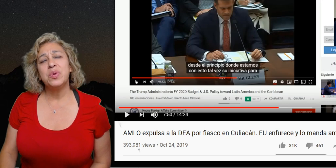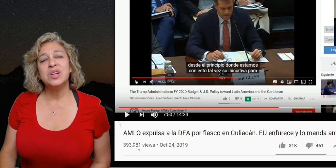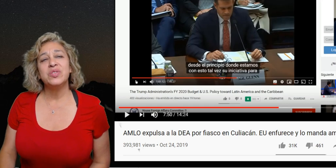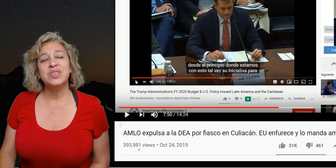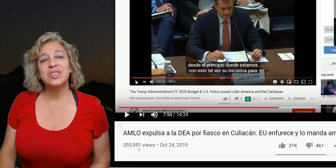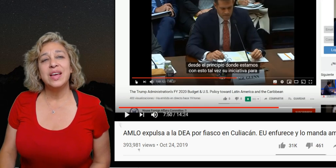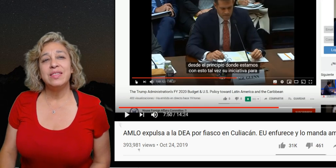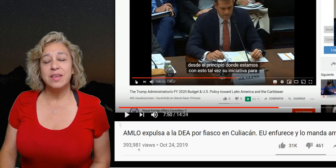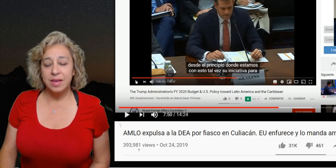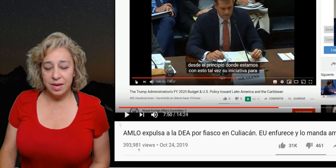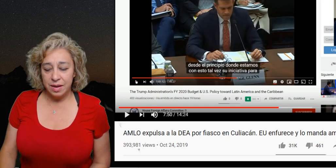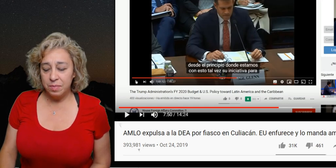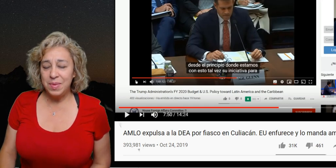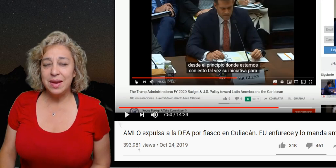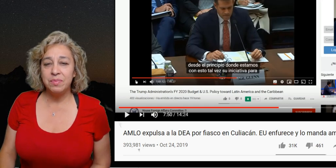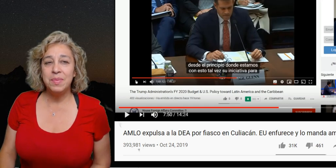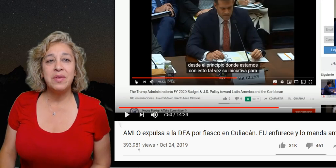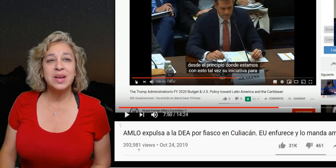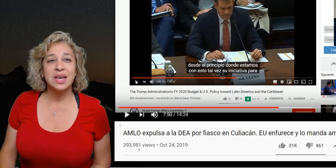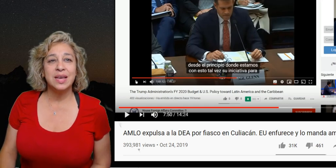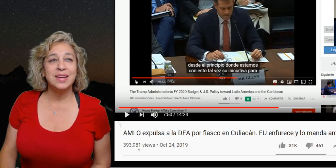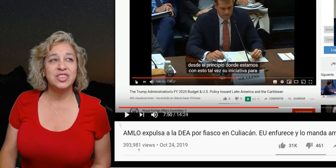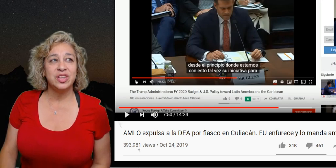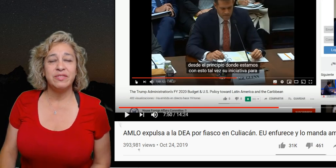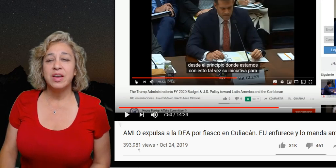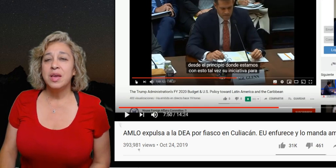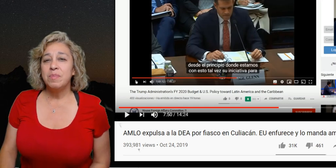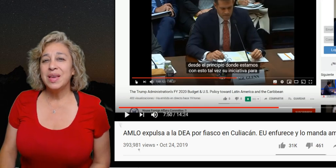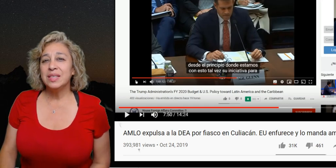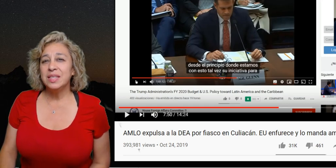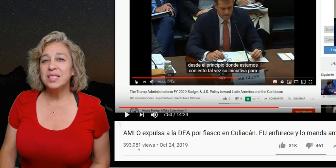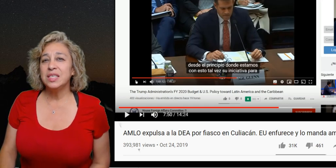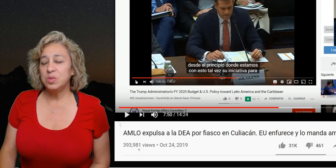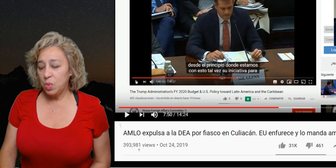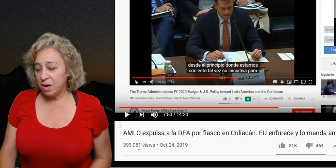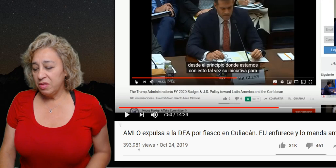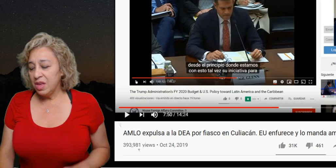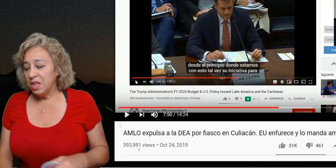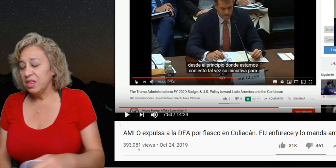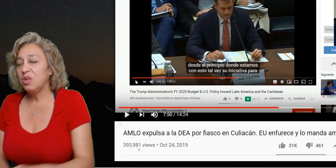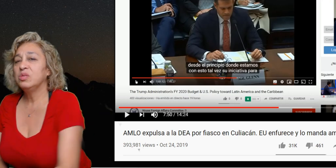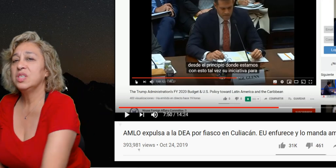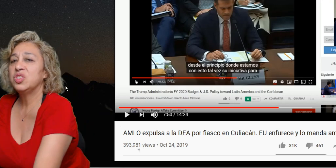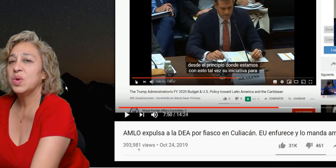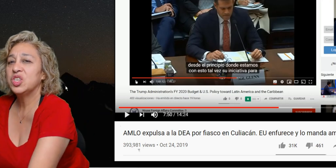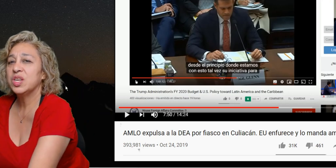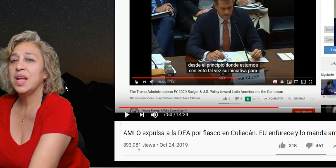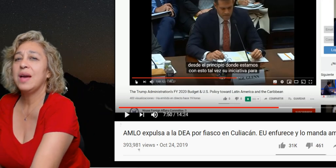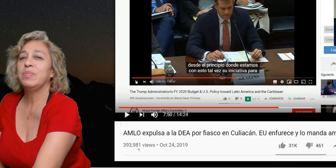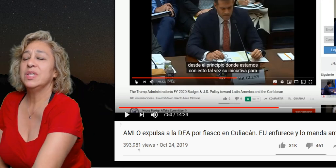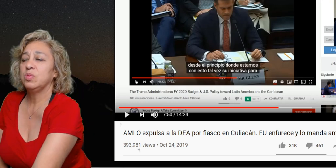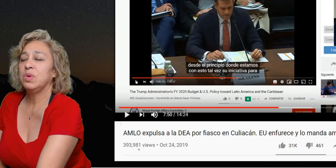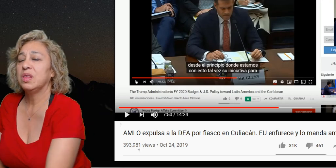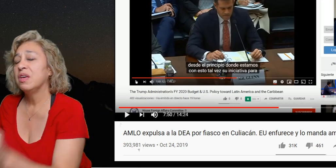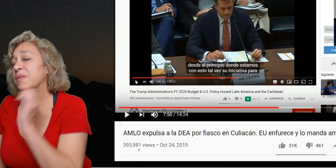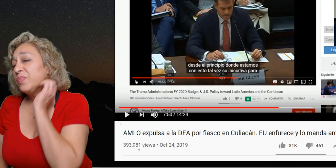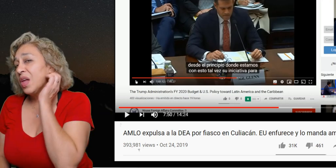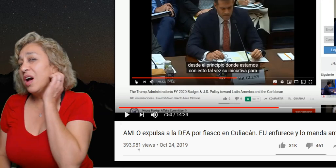very important to understand the Mérida initiative because this is where the whole situation